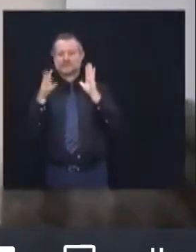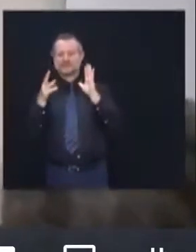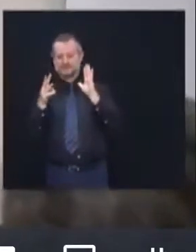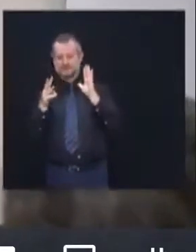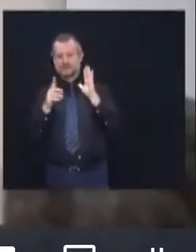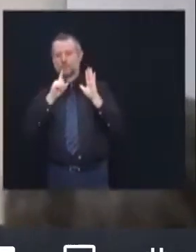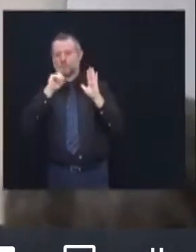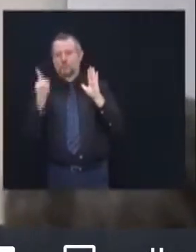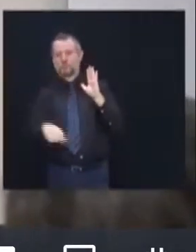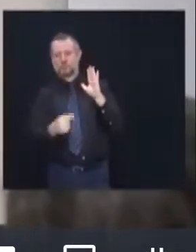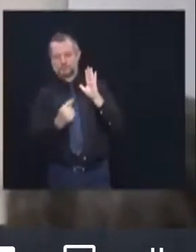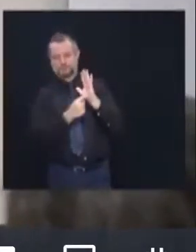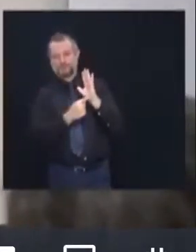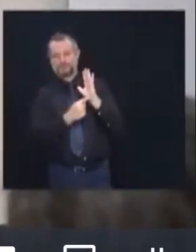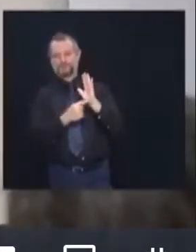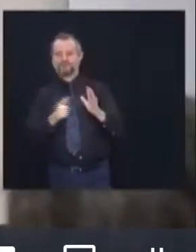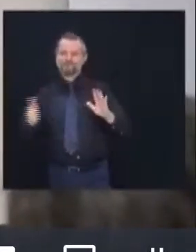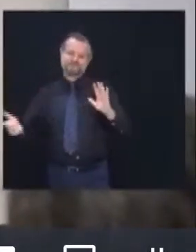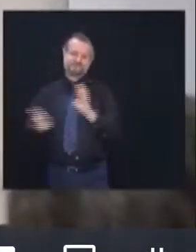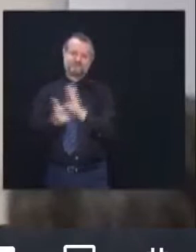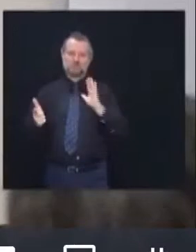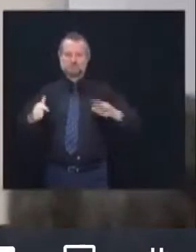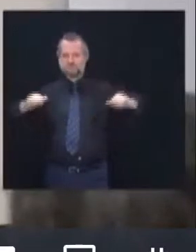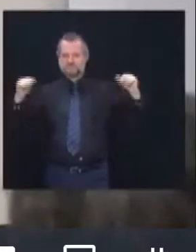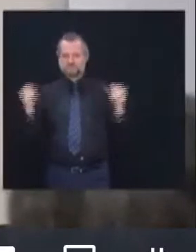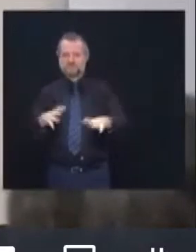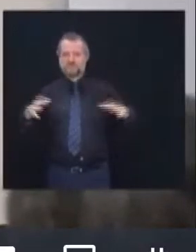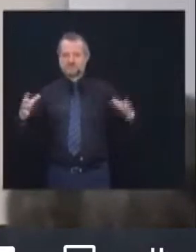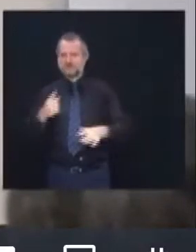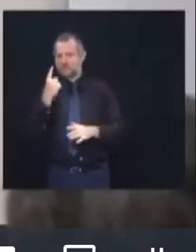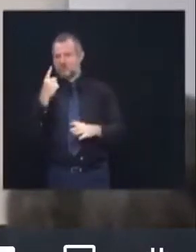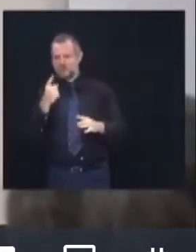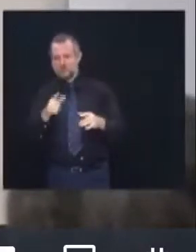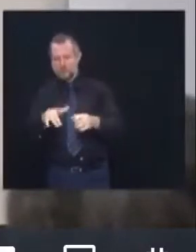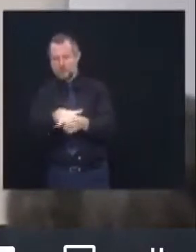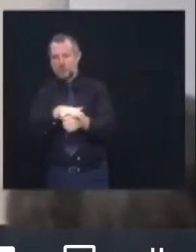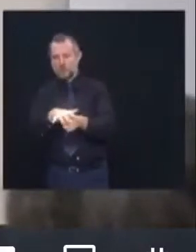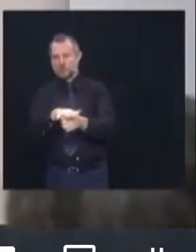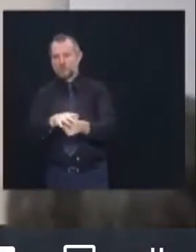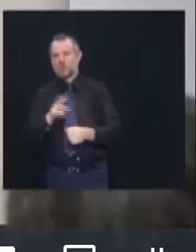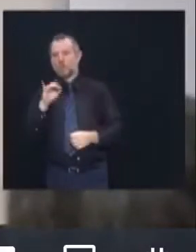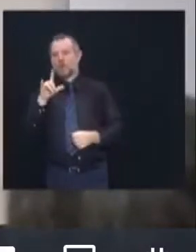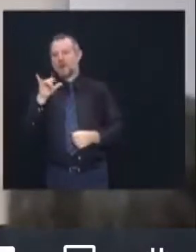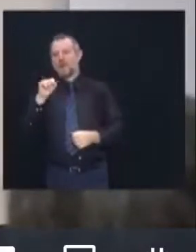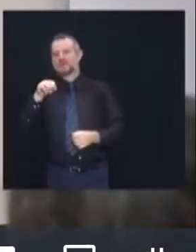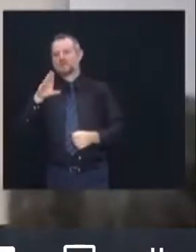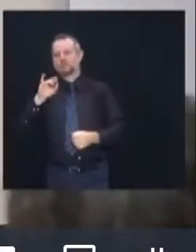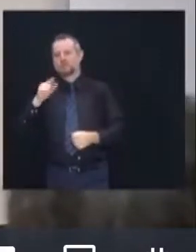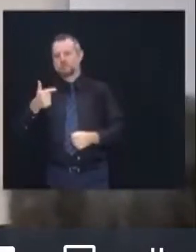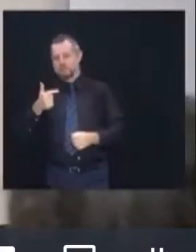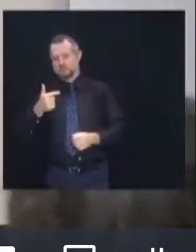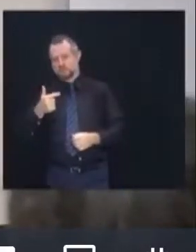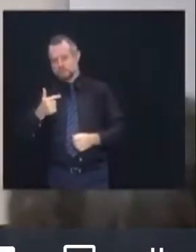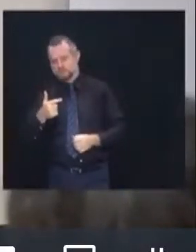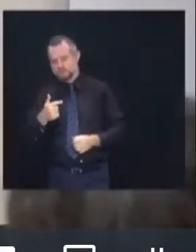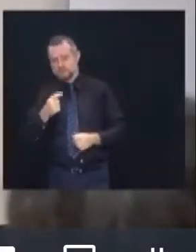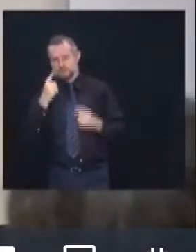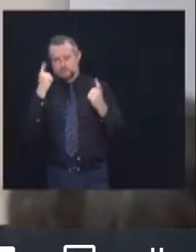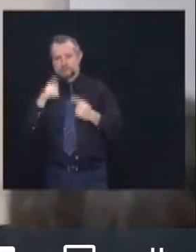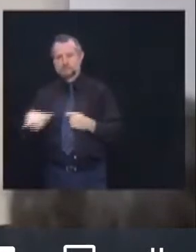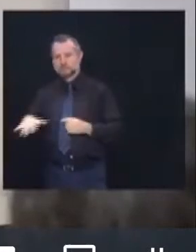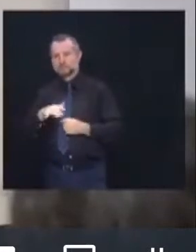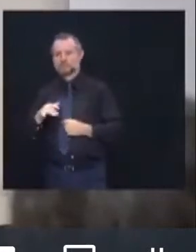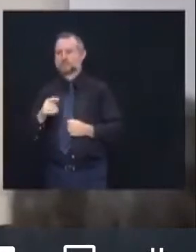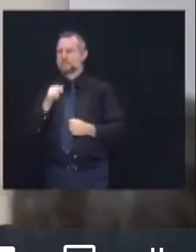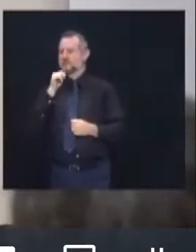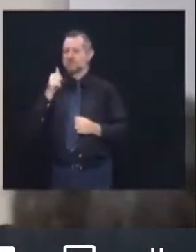mass gathering that was planned for a particular location in Williamsburg. It was outside of the target red or